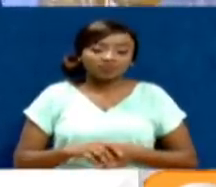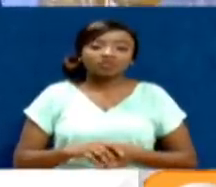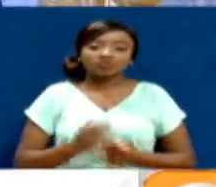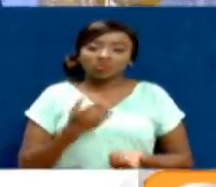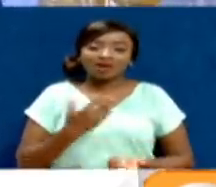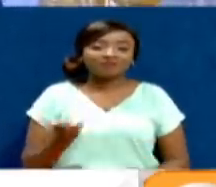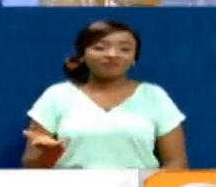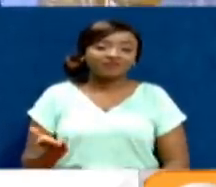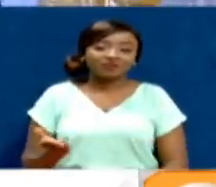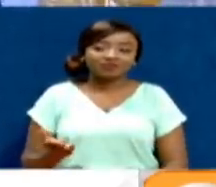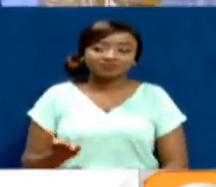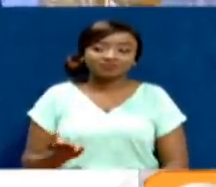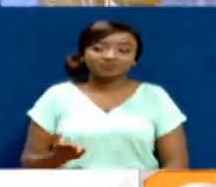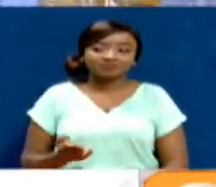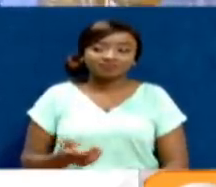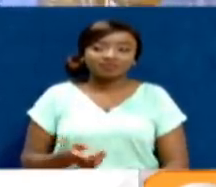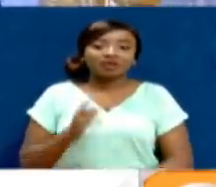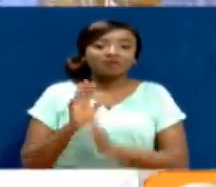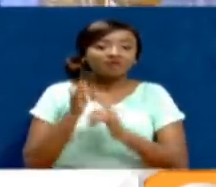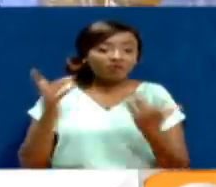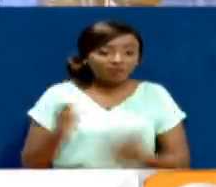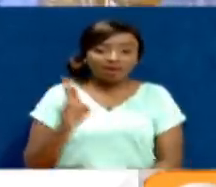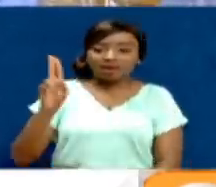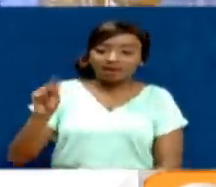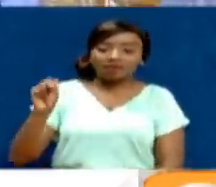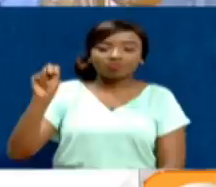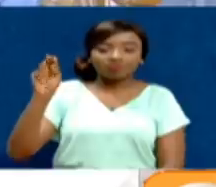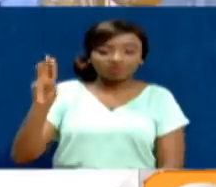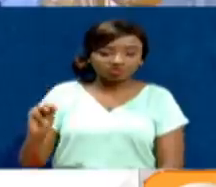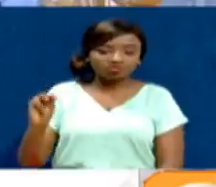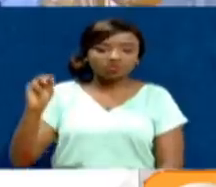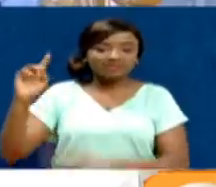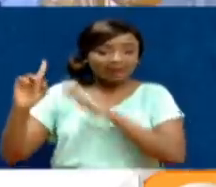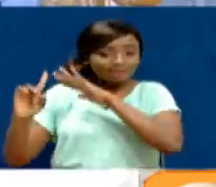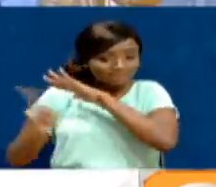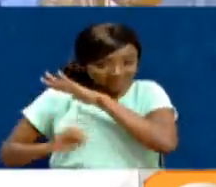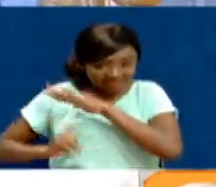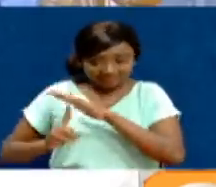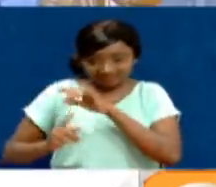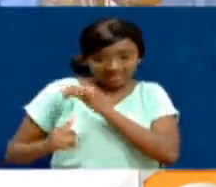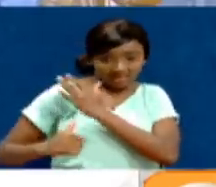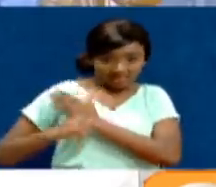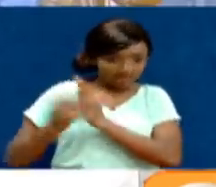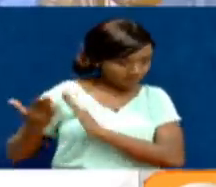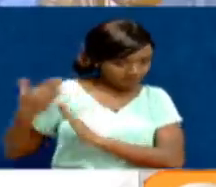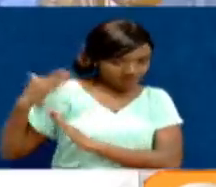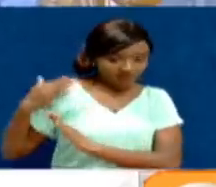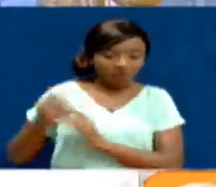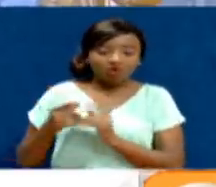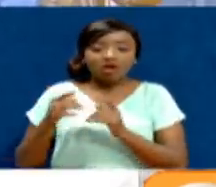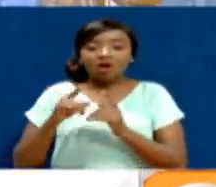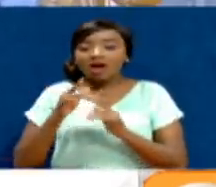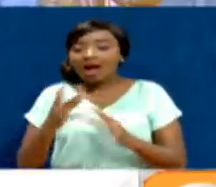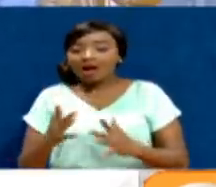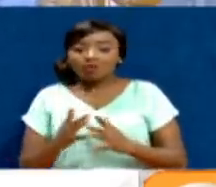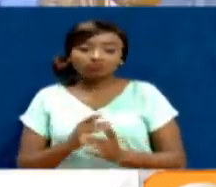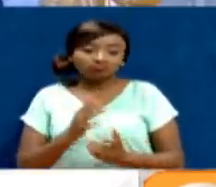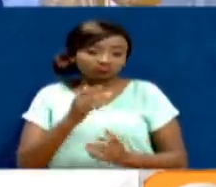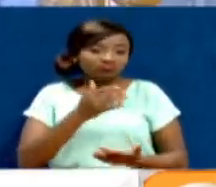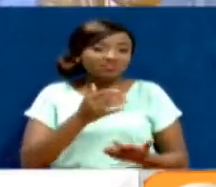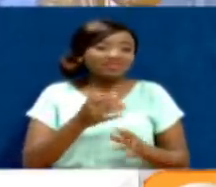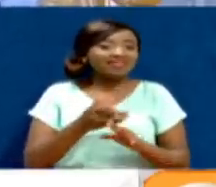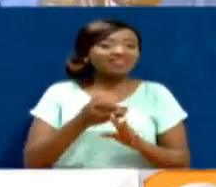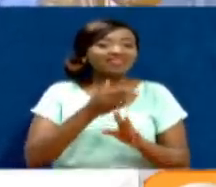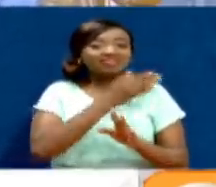we have Sonko Road, ambayo ilizaliwa na Nairobi Metropolitan Ministry by then, through the intervention of